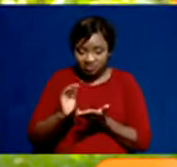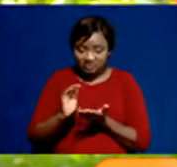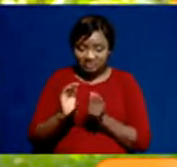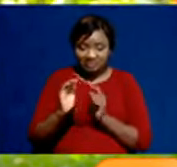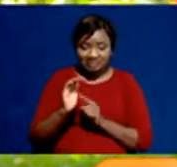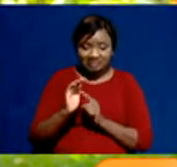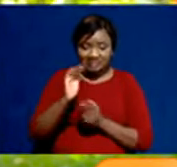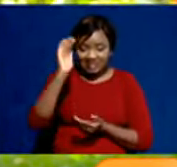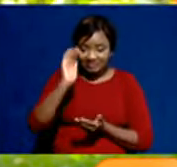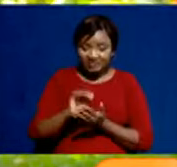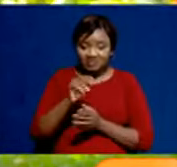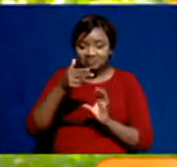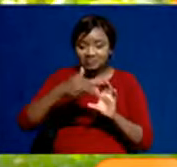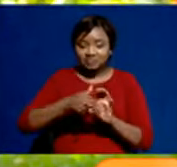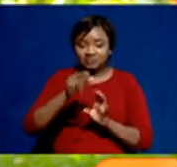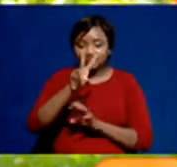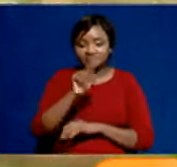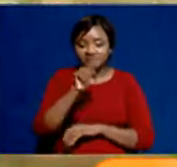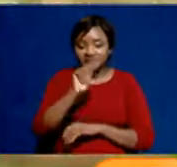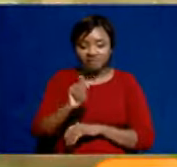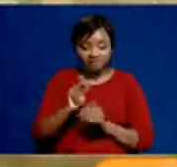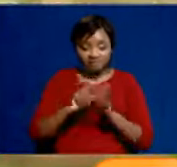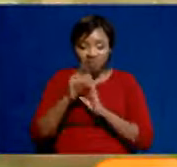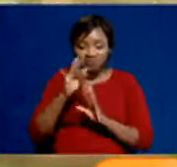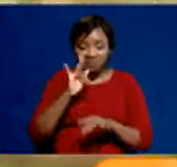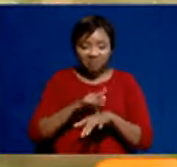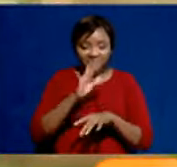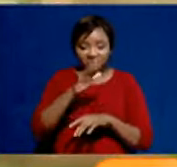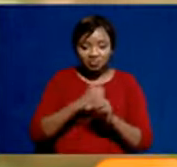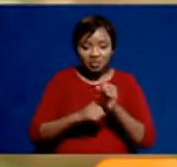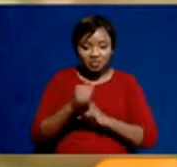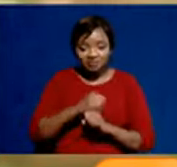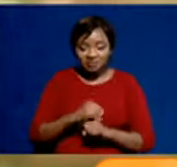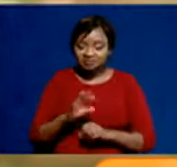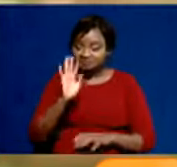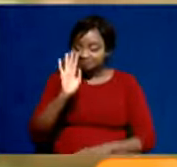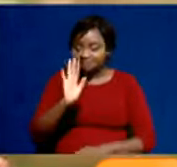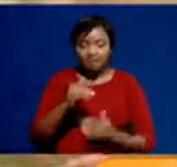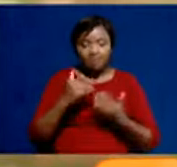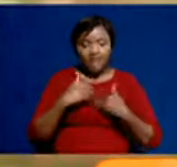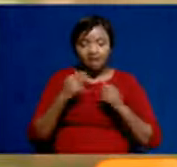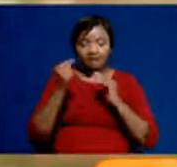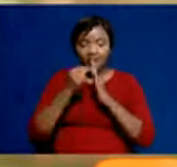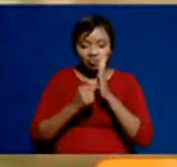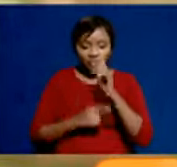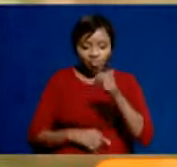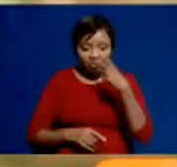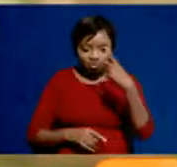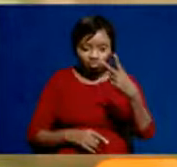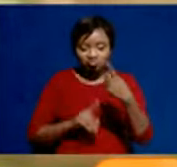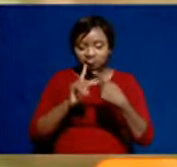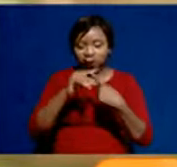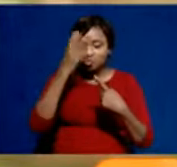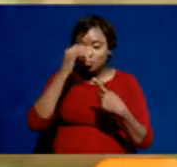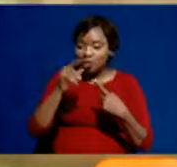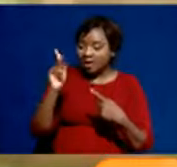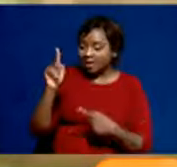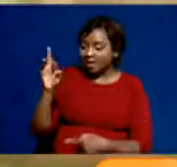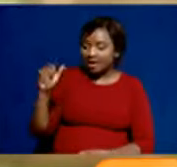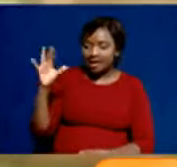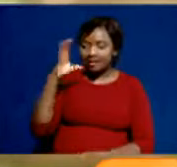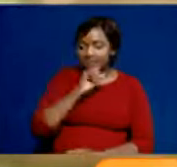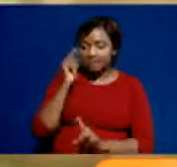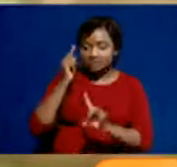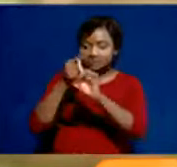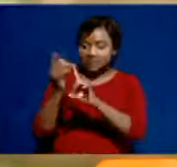against the efforts? Let me say this, there are two things. Why is KRA missing targets? Who have